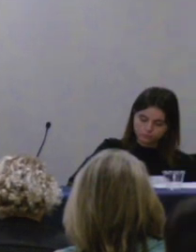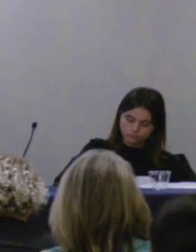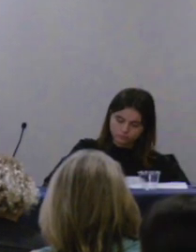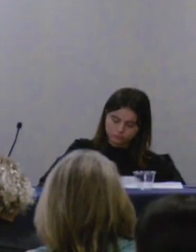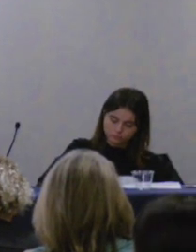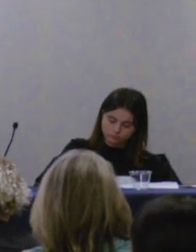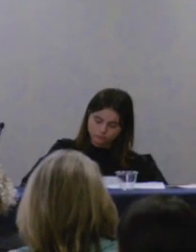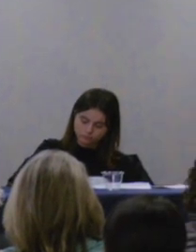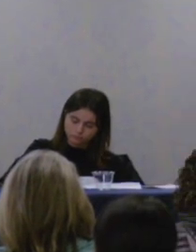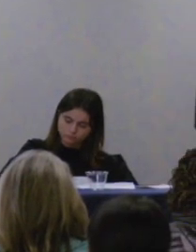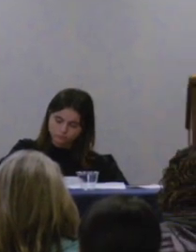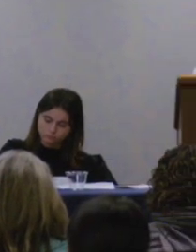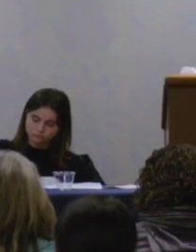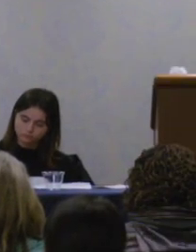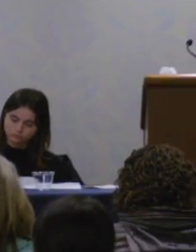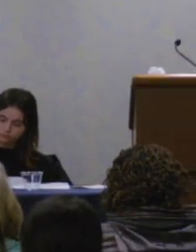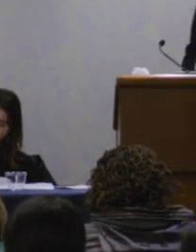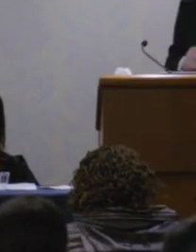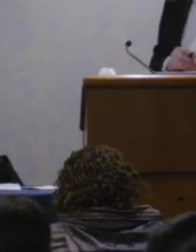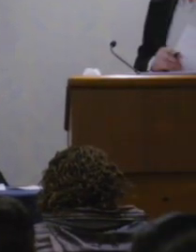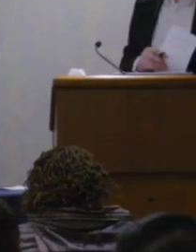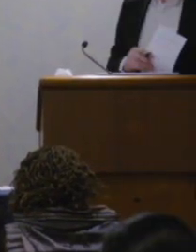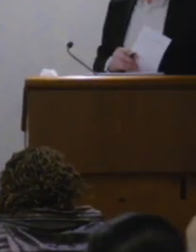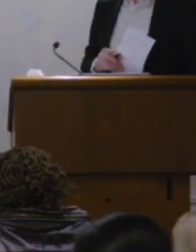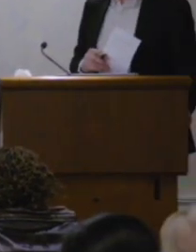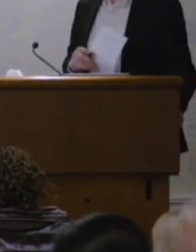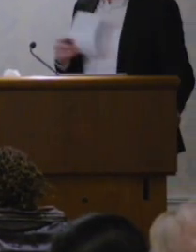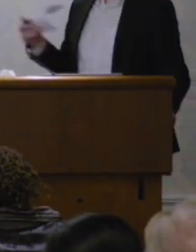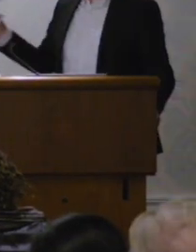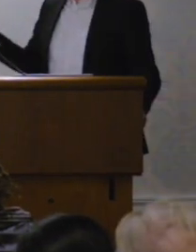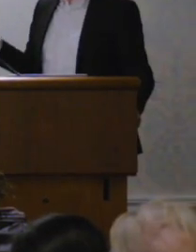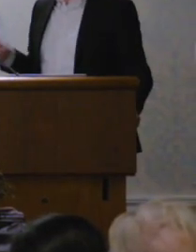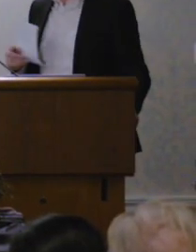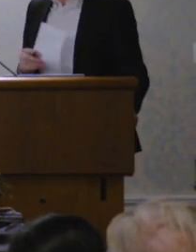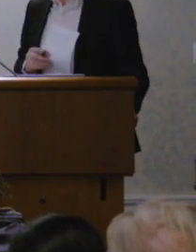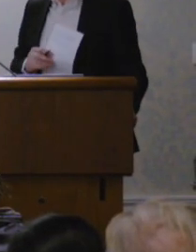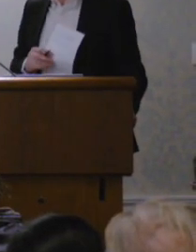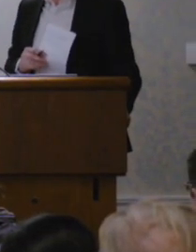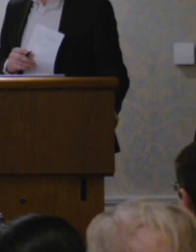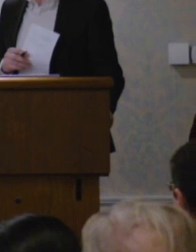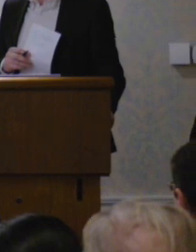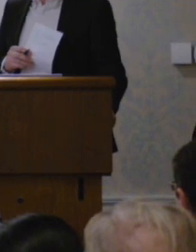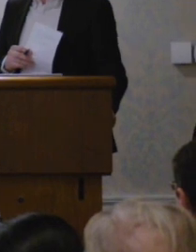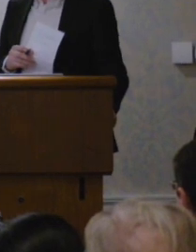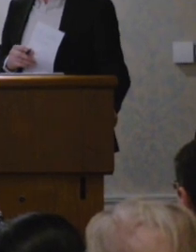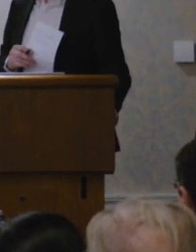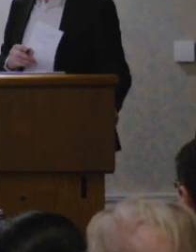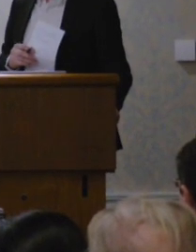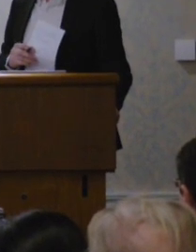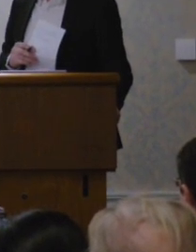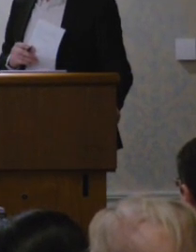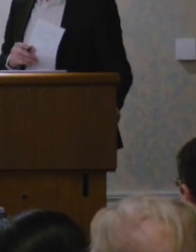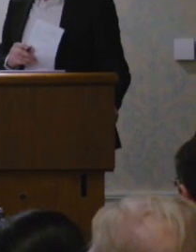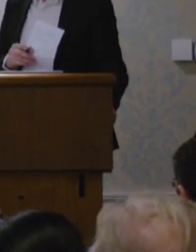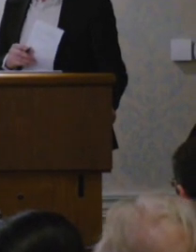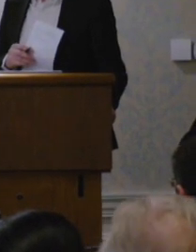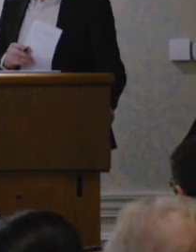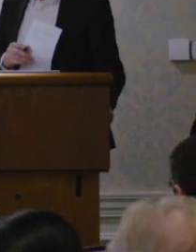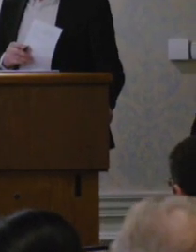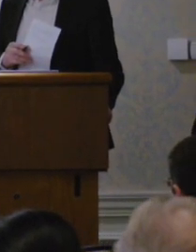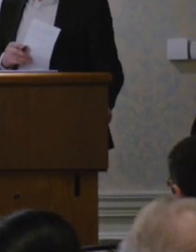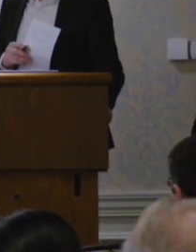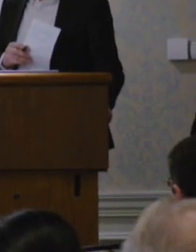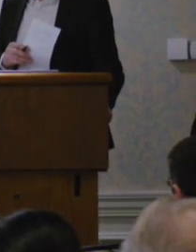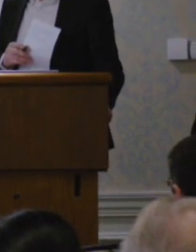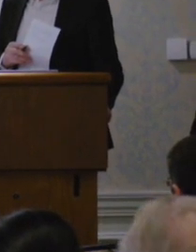in South Africa on the one hand and Vietnam on the other hand. Later on, my colleague Huong, she will share some of the insights